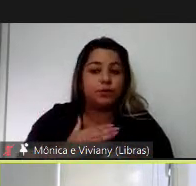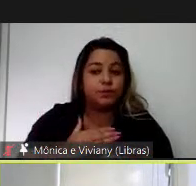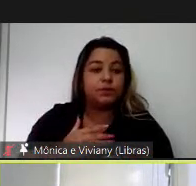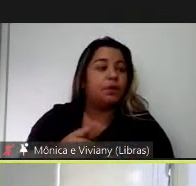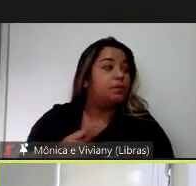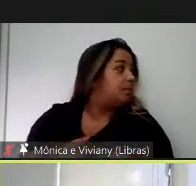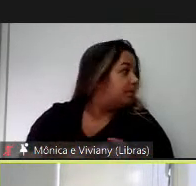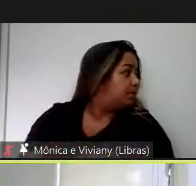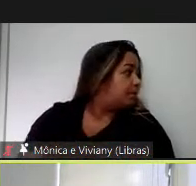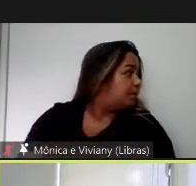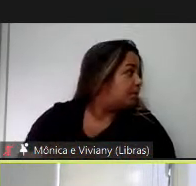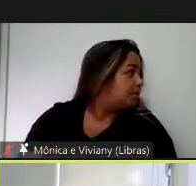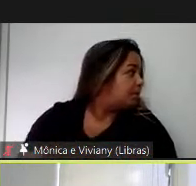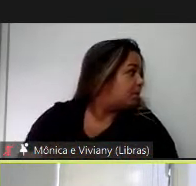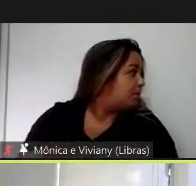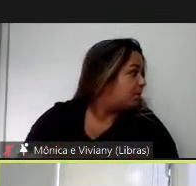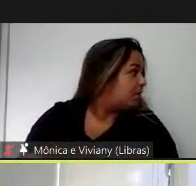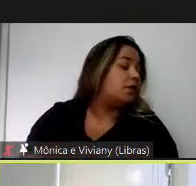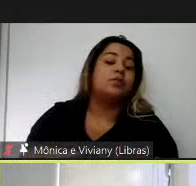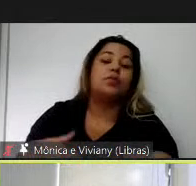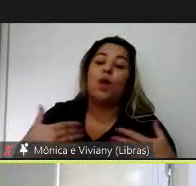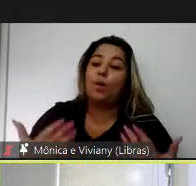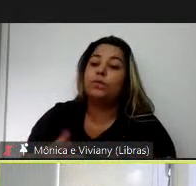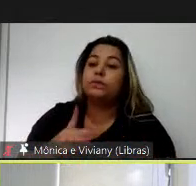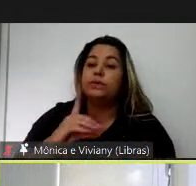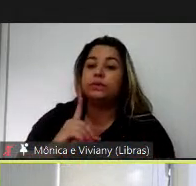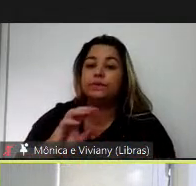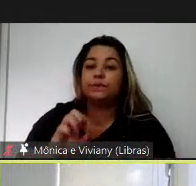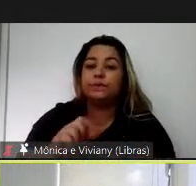So you can pass the next slide.